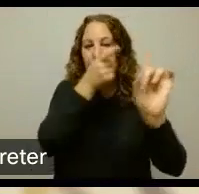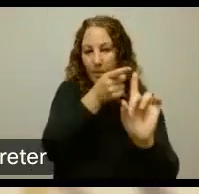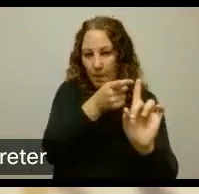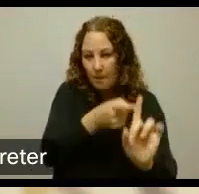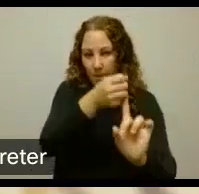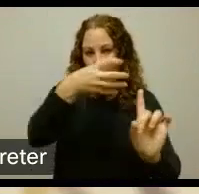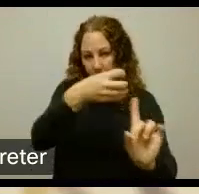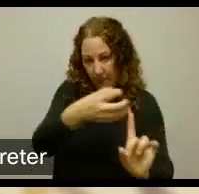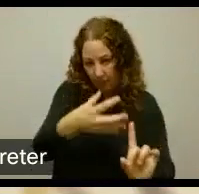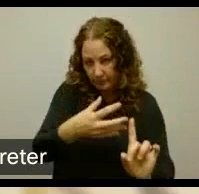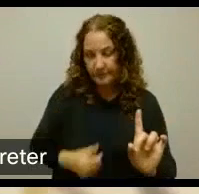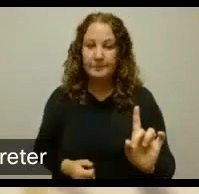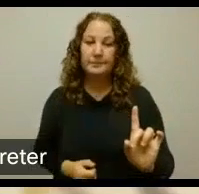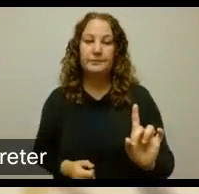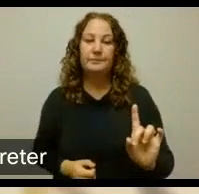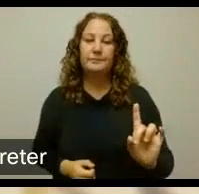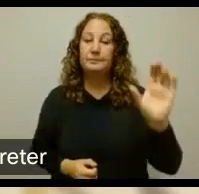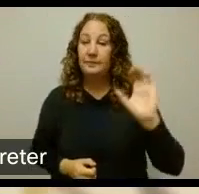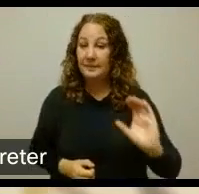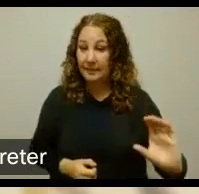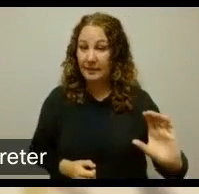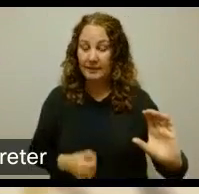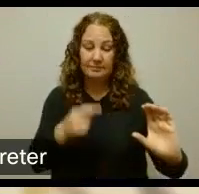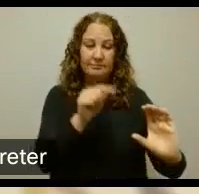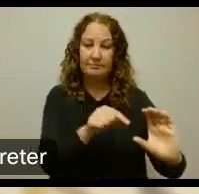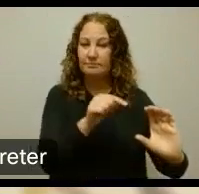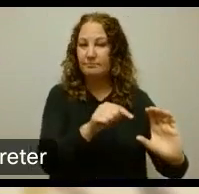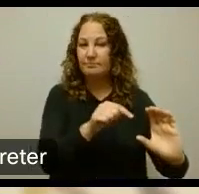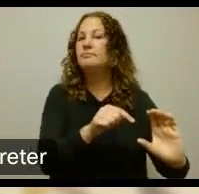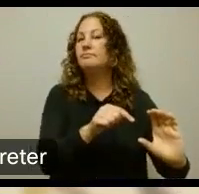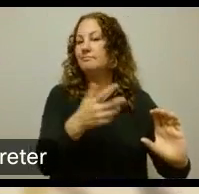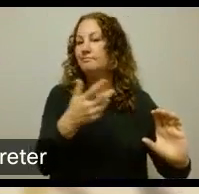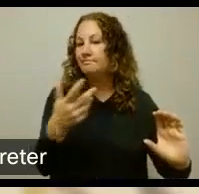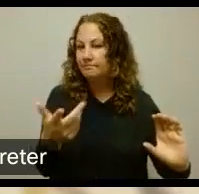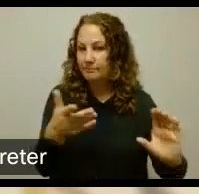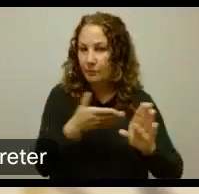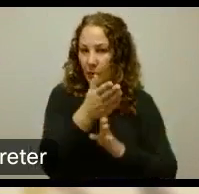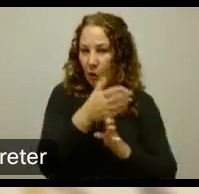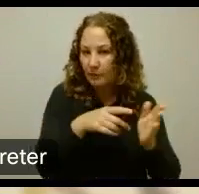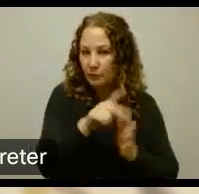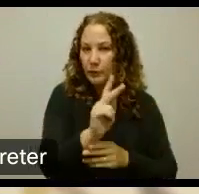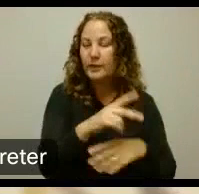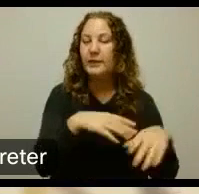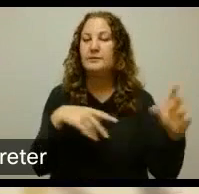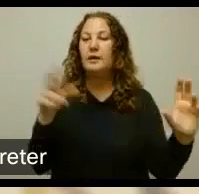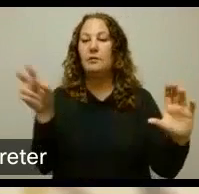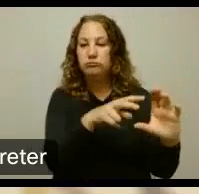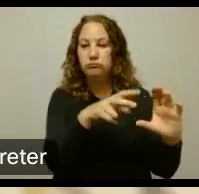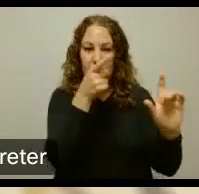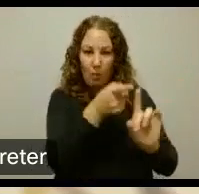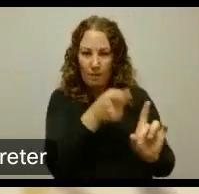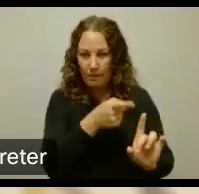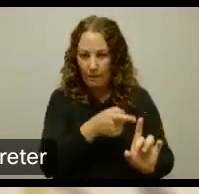idea below. And C, open professional opportunities, I fill in those details in bullet points below that